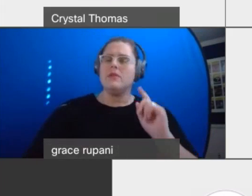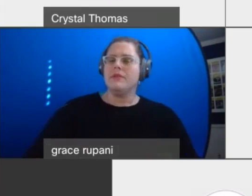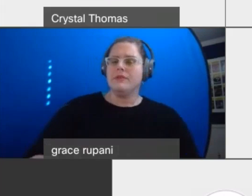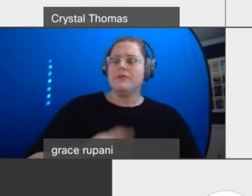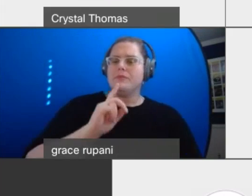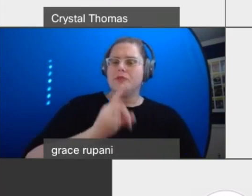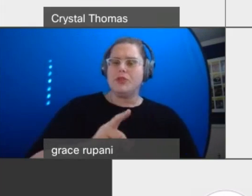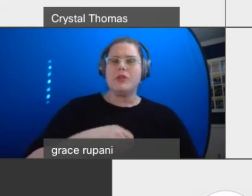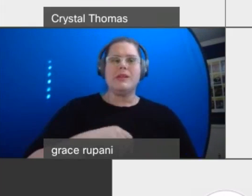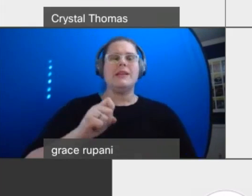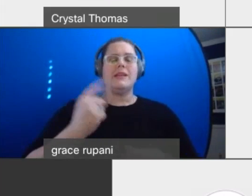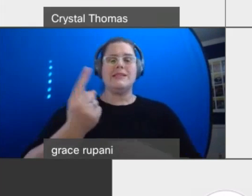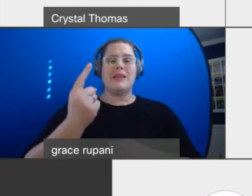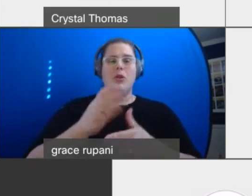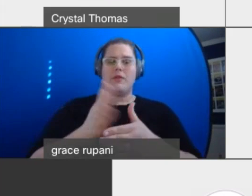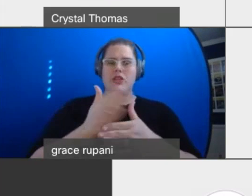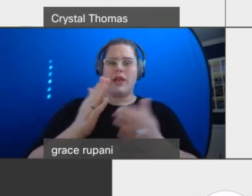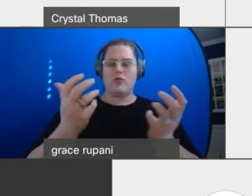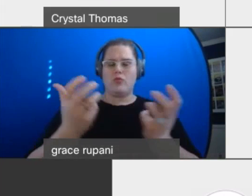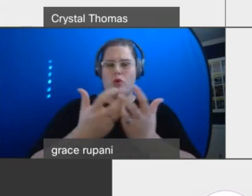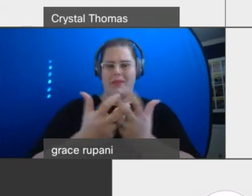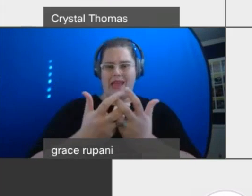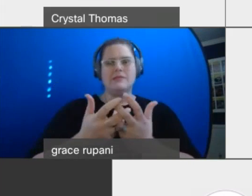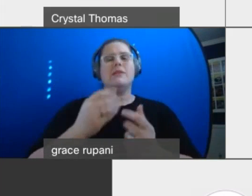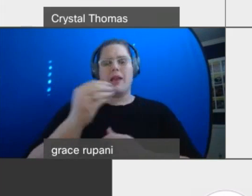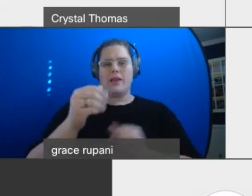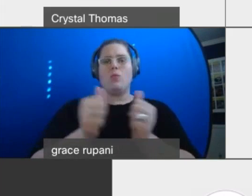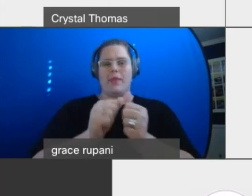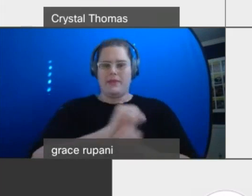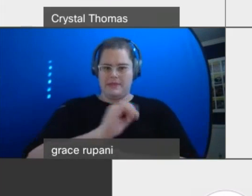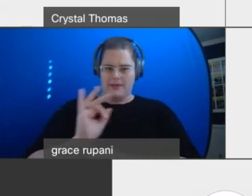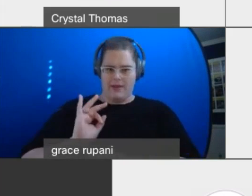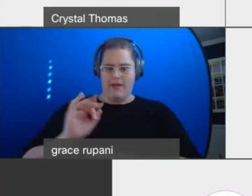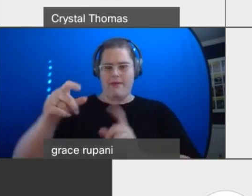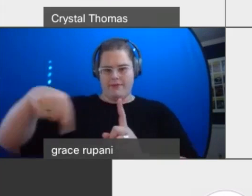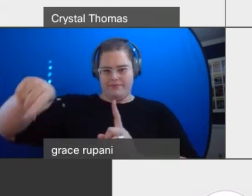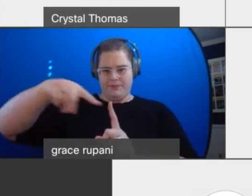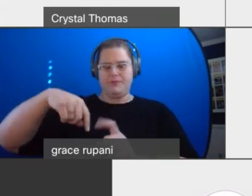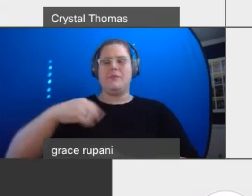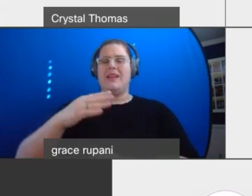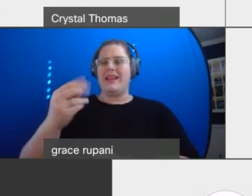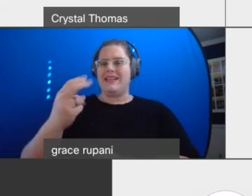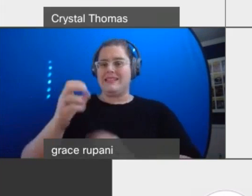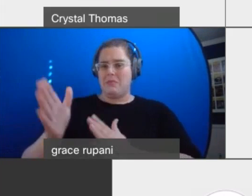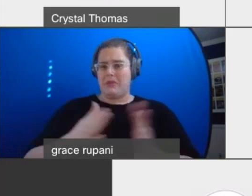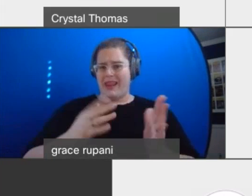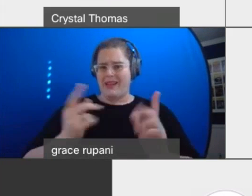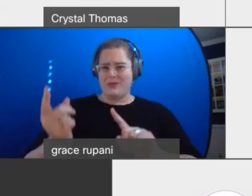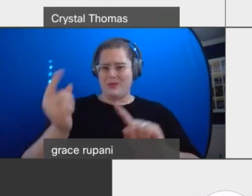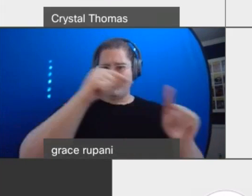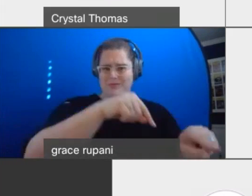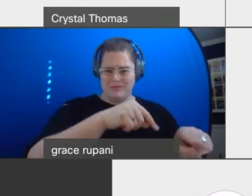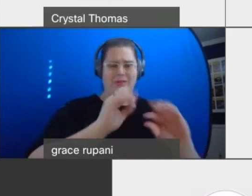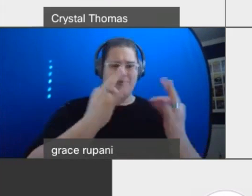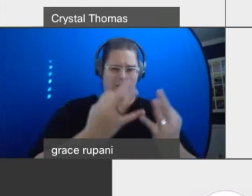shared living. He lives with 2 roommates and there's staff there. And he's planning to spend Christmas with his